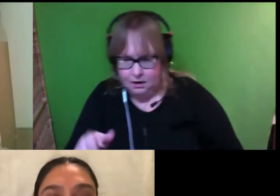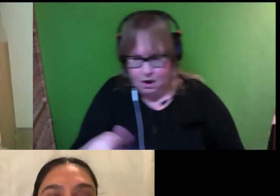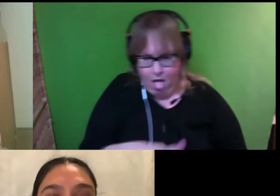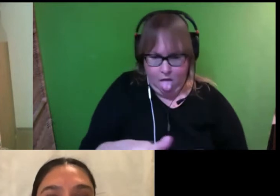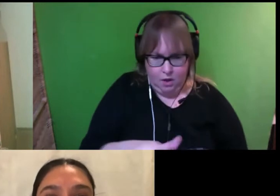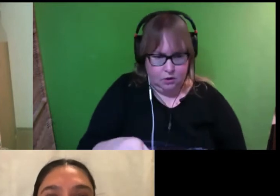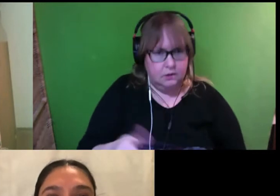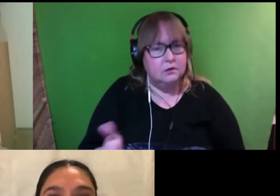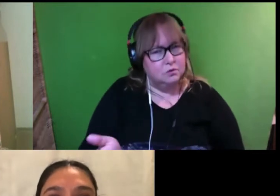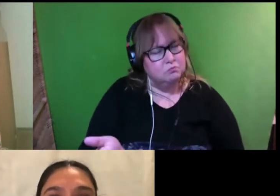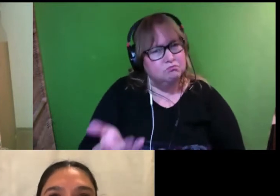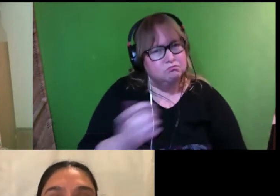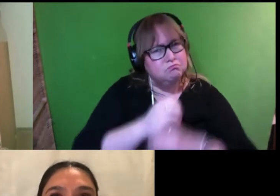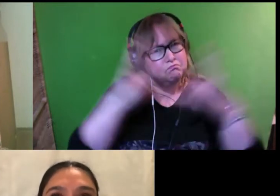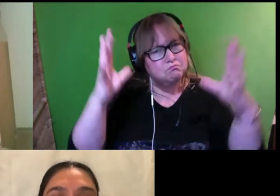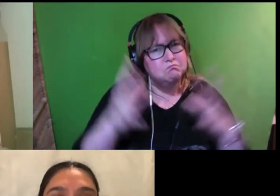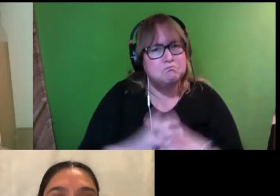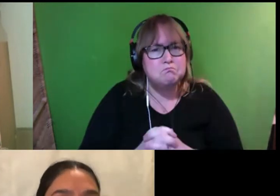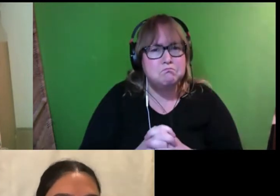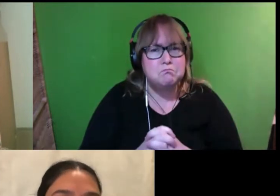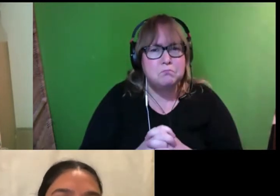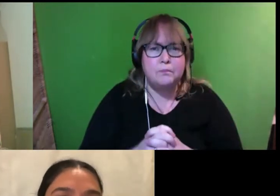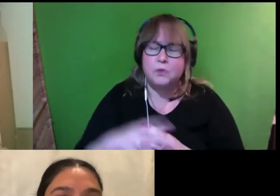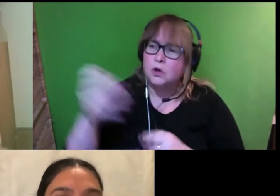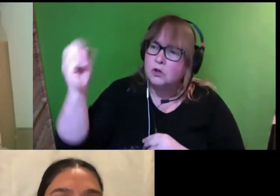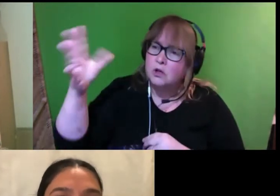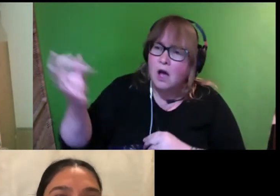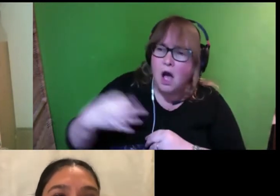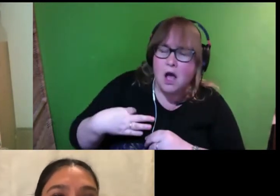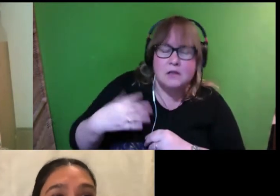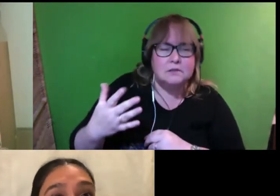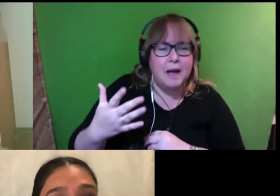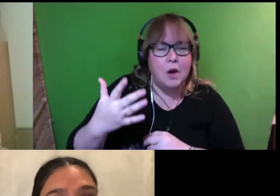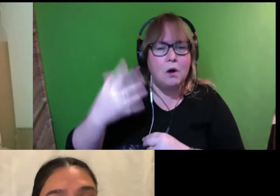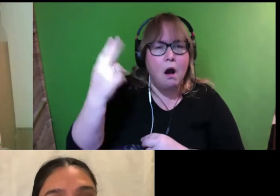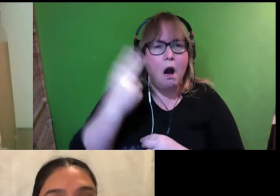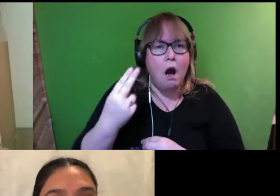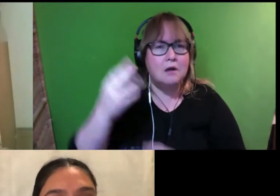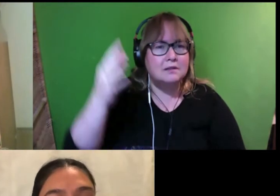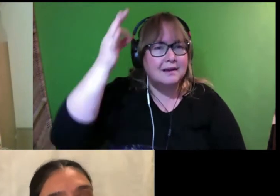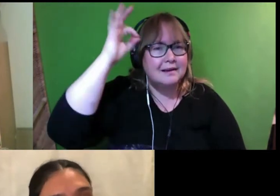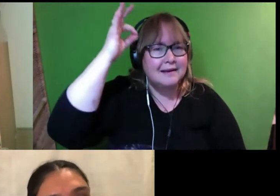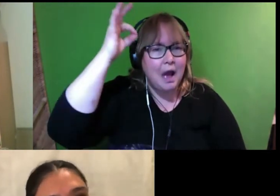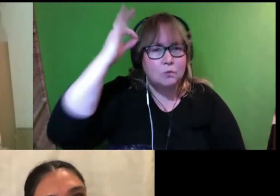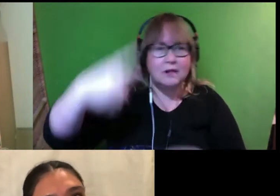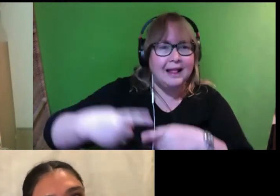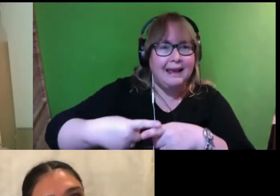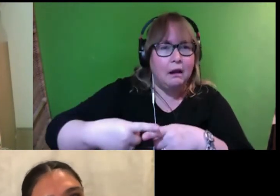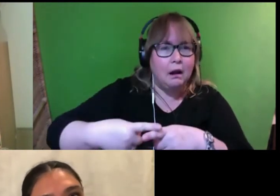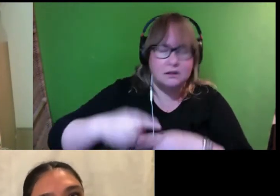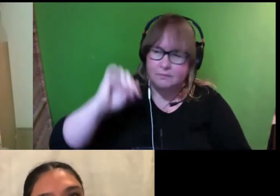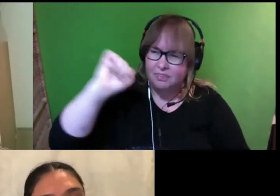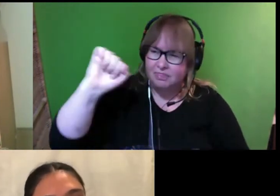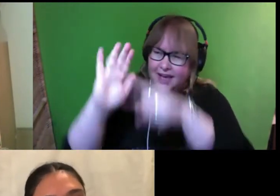overarching question about Arts Council England's investment principles, we kind of wanted